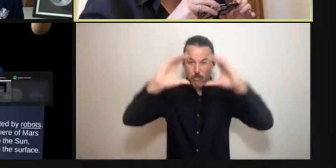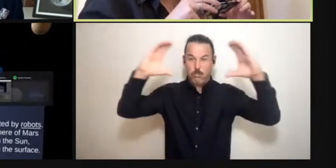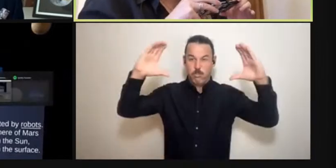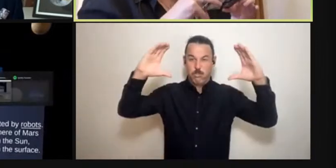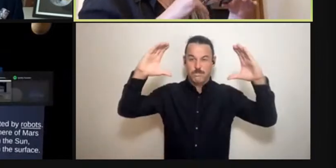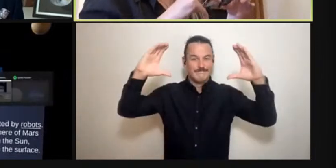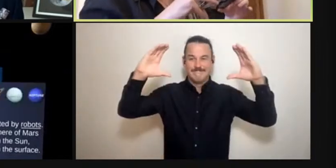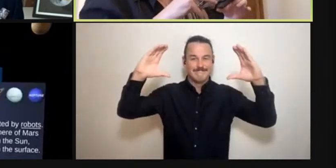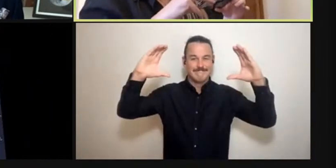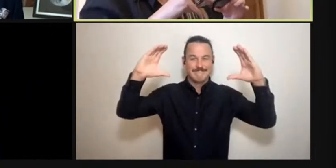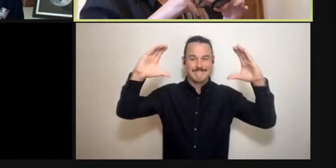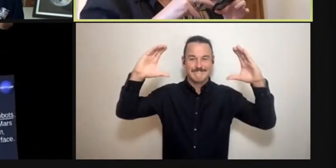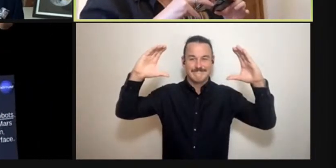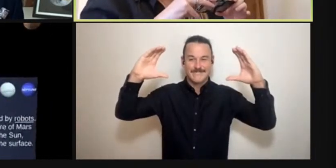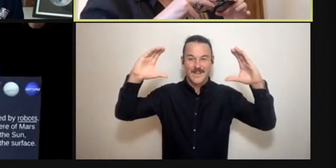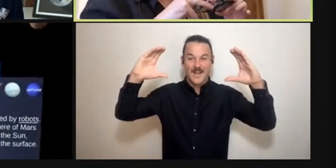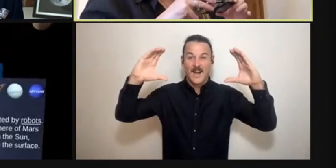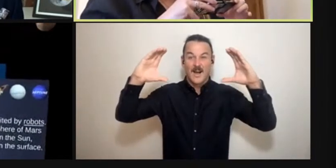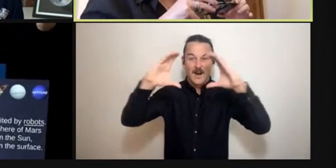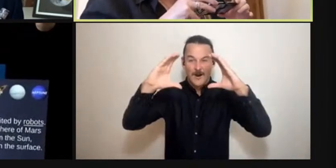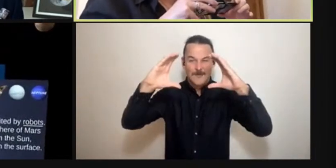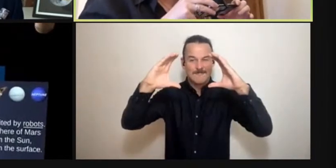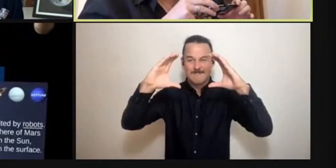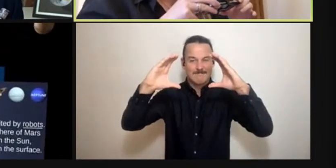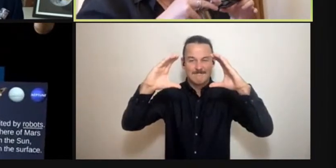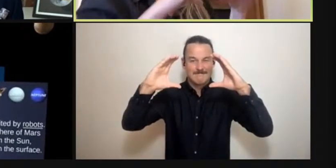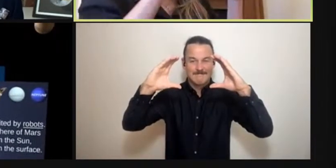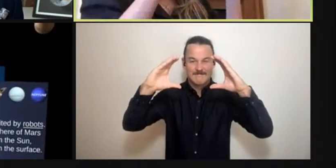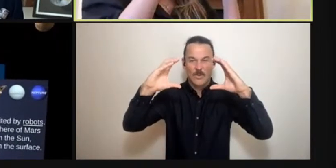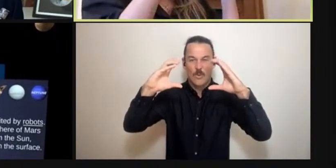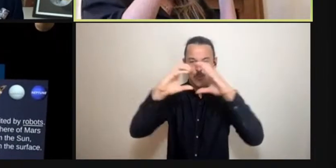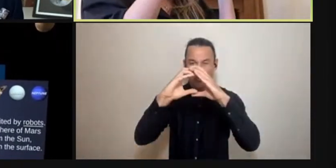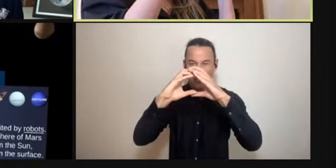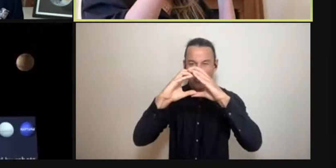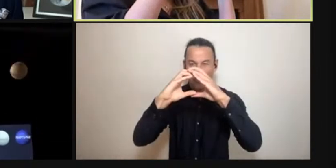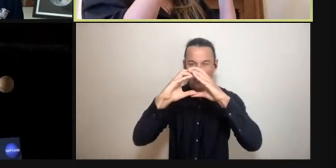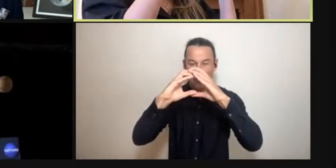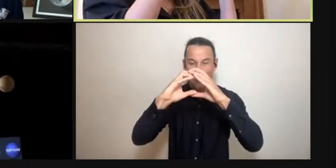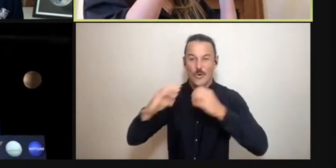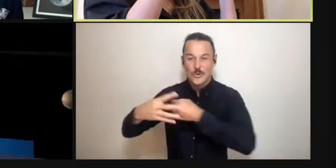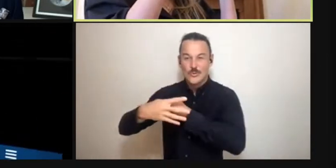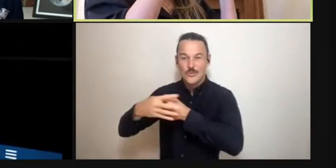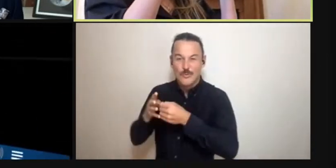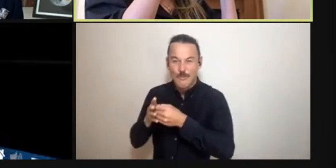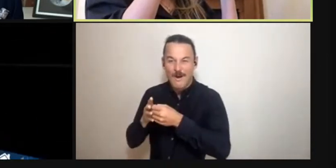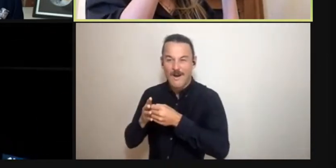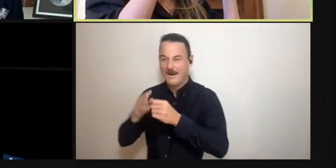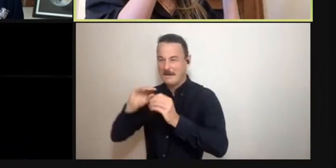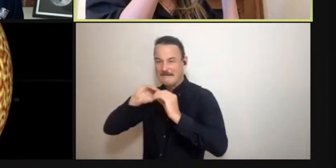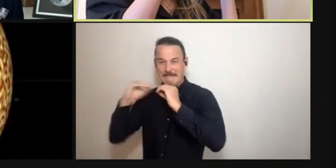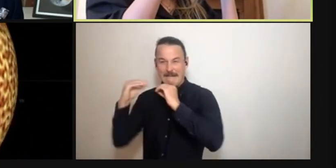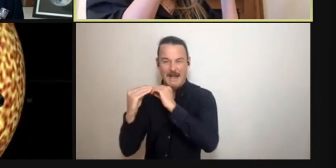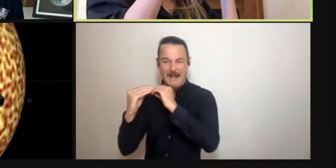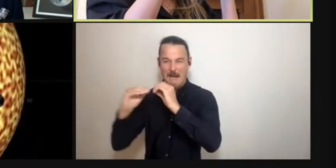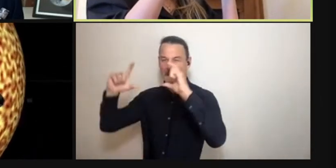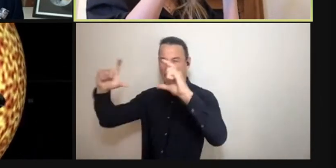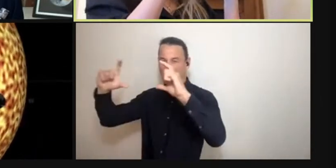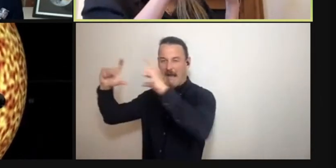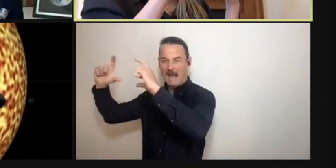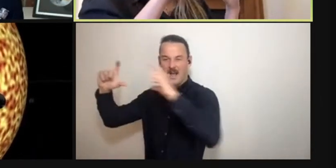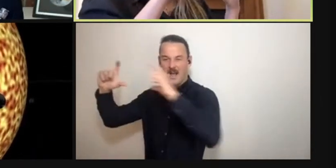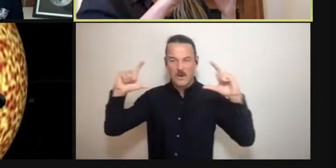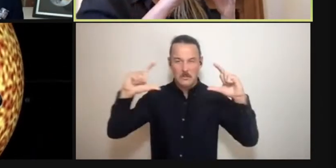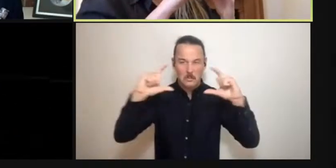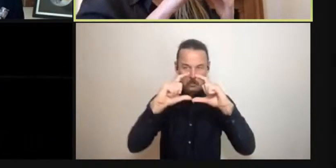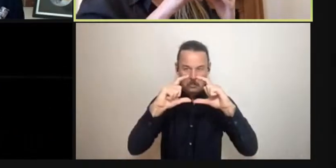Jupiter, but it's still very interesting to us. So when you're looking at the description of Mars, you're going to see